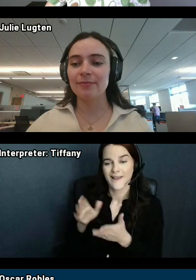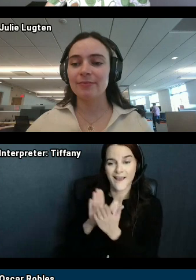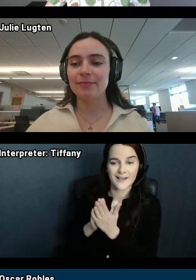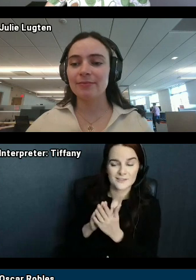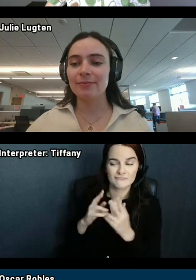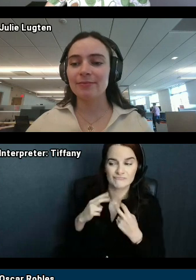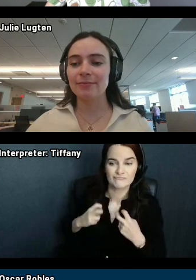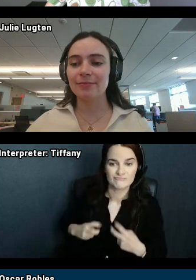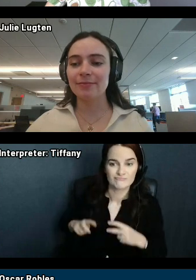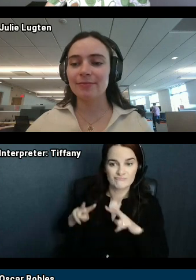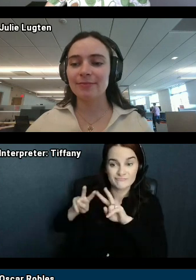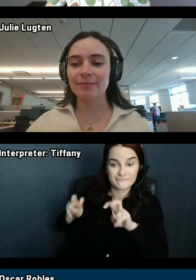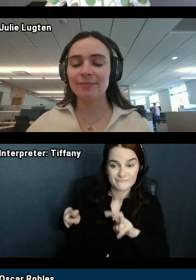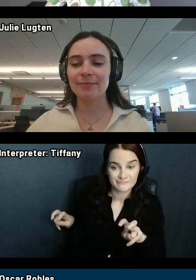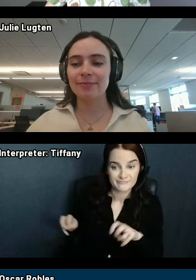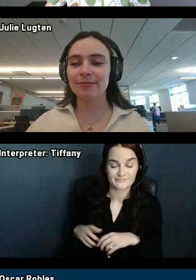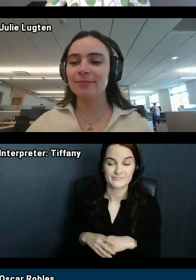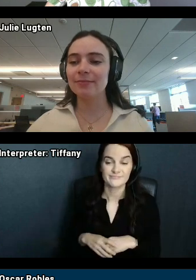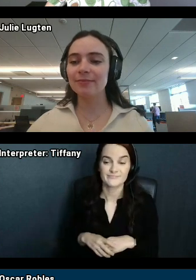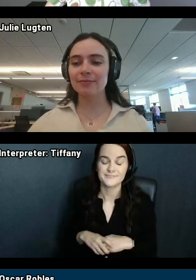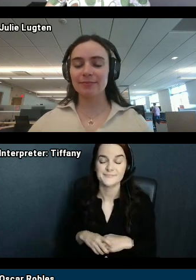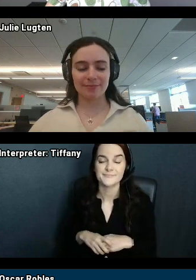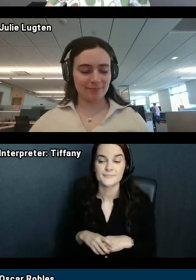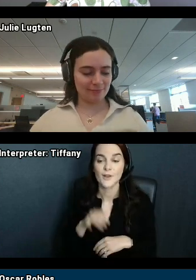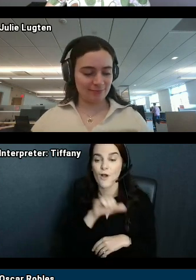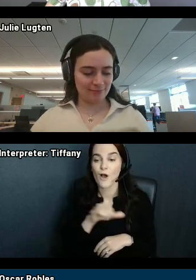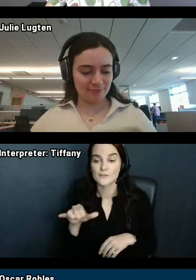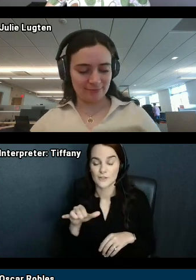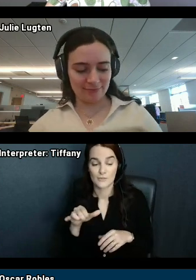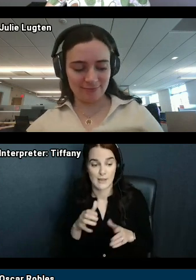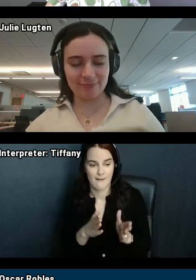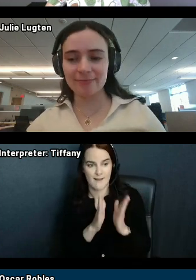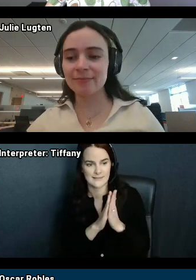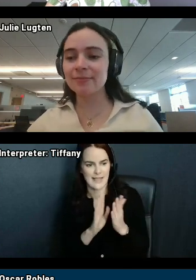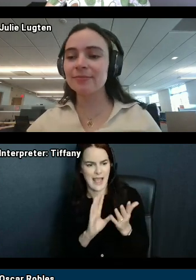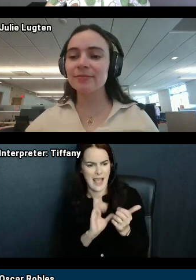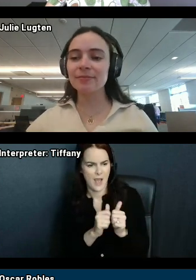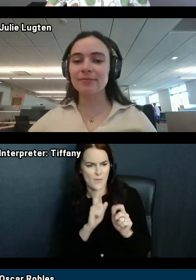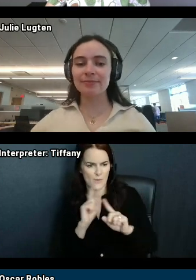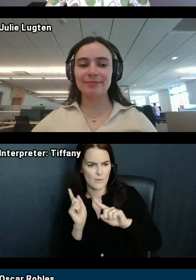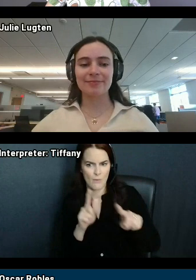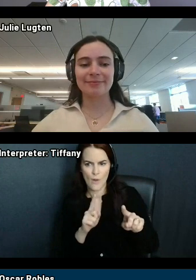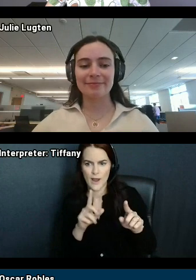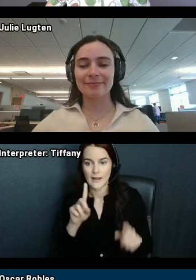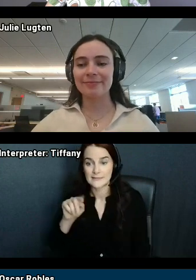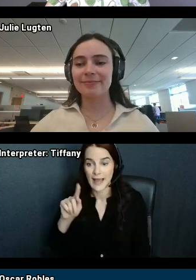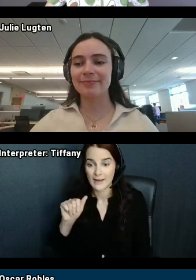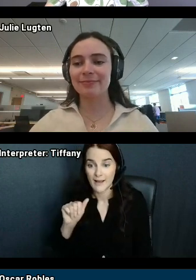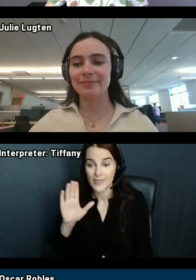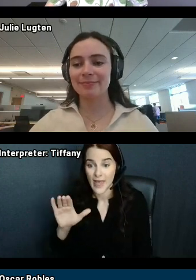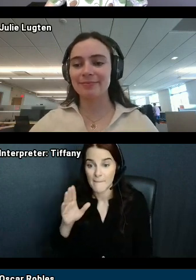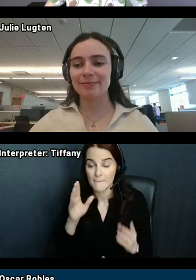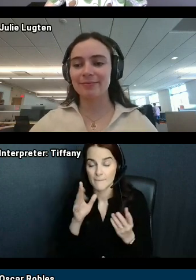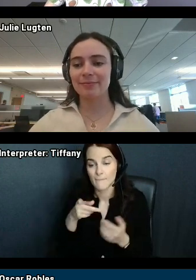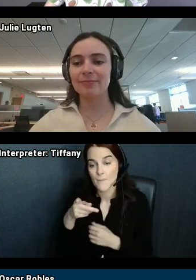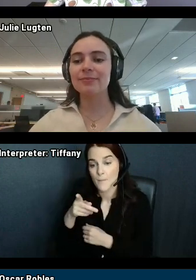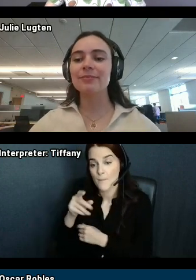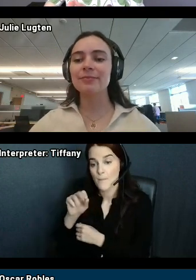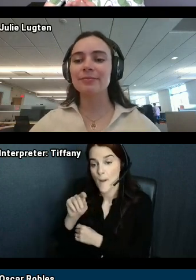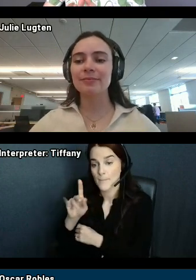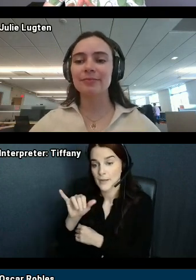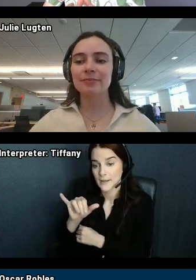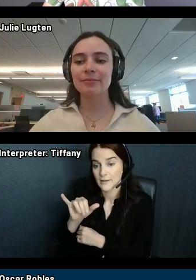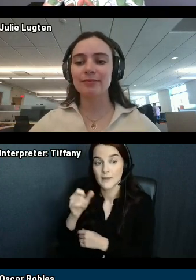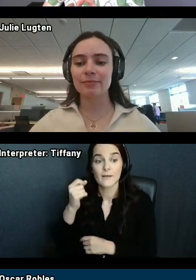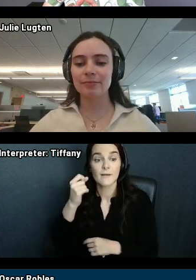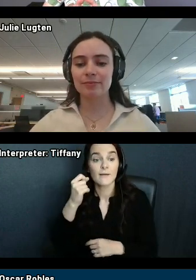Also, definitely ask how you will report on data in that property. Make sure you're setting up your property to